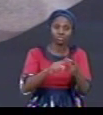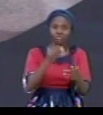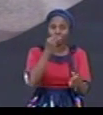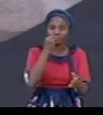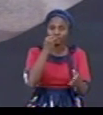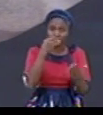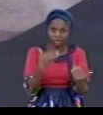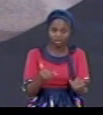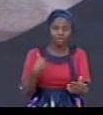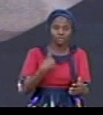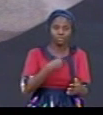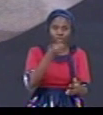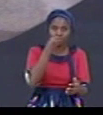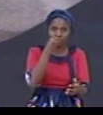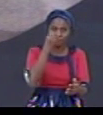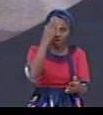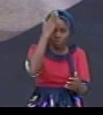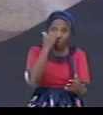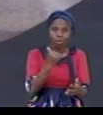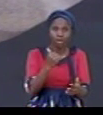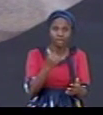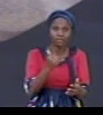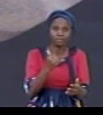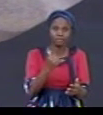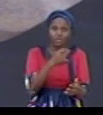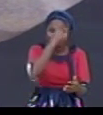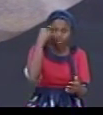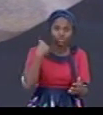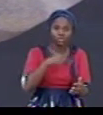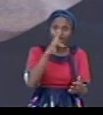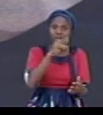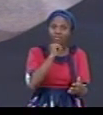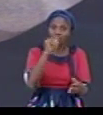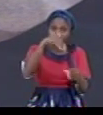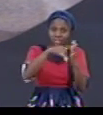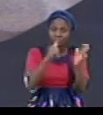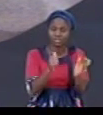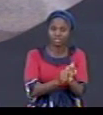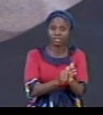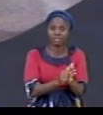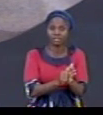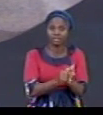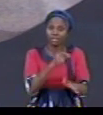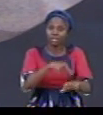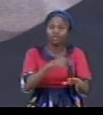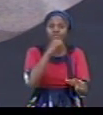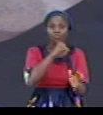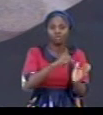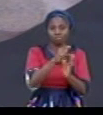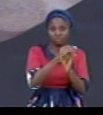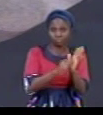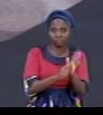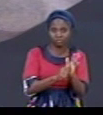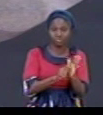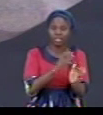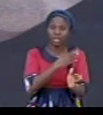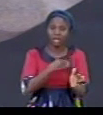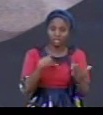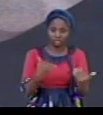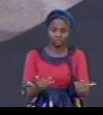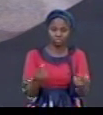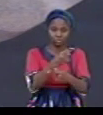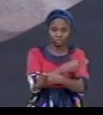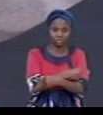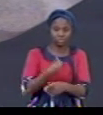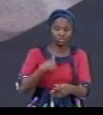Why? Because we are not in that dispensation. And today we still read Exodus